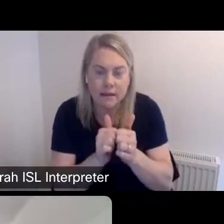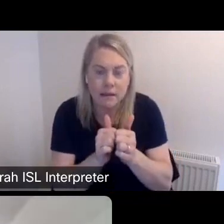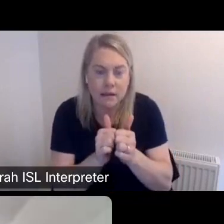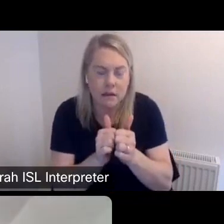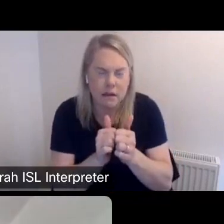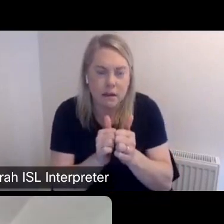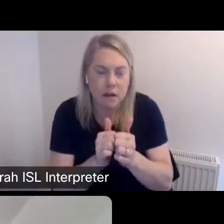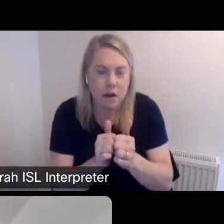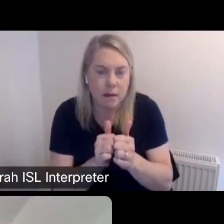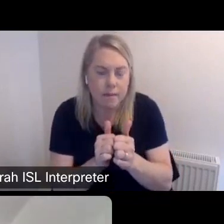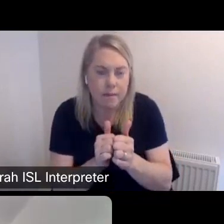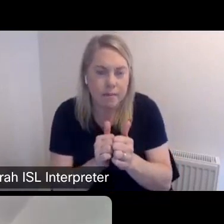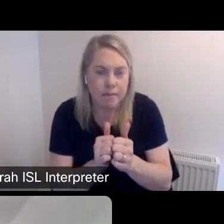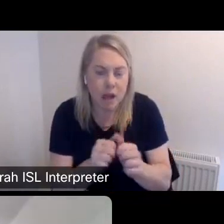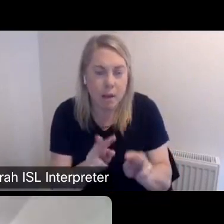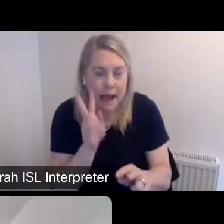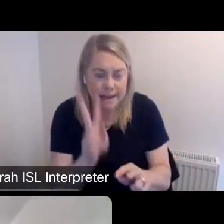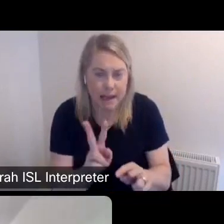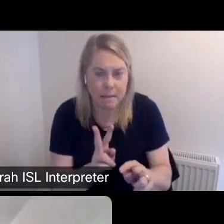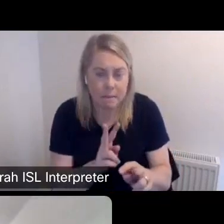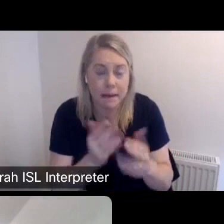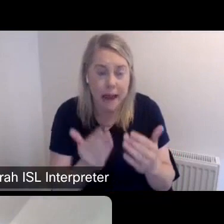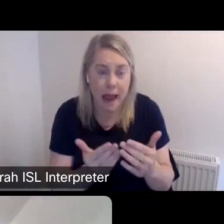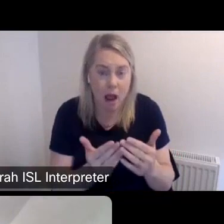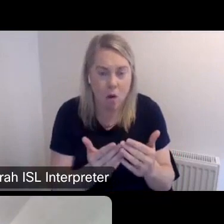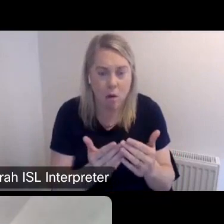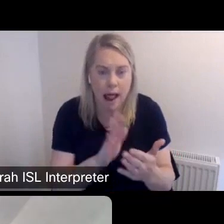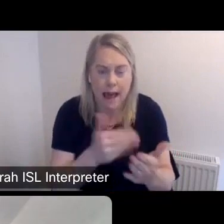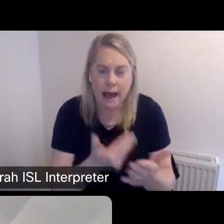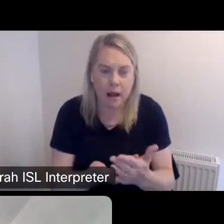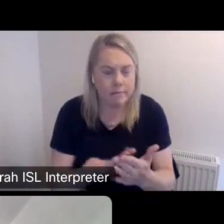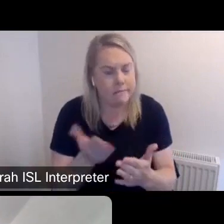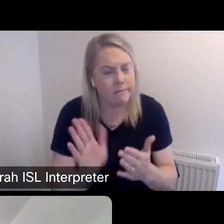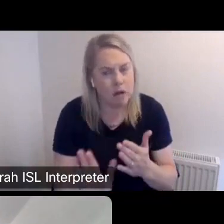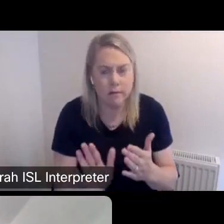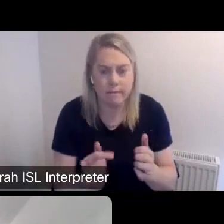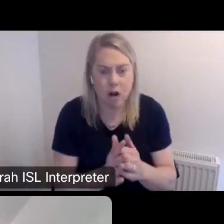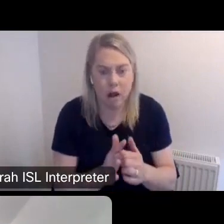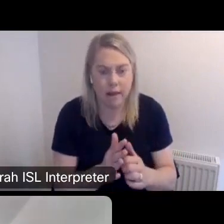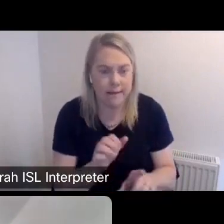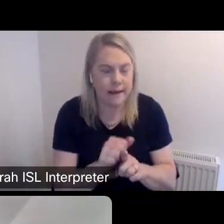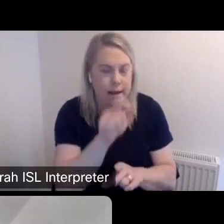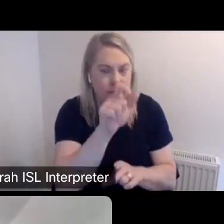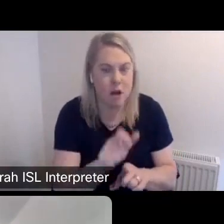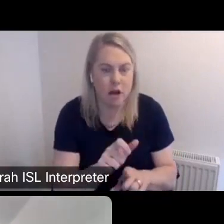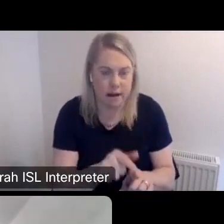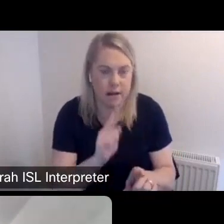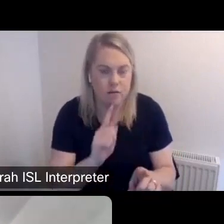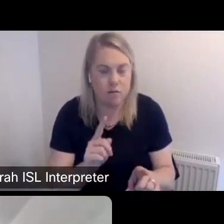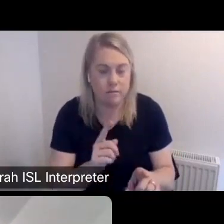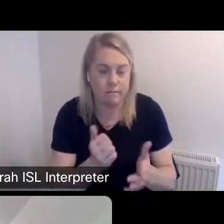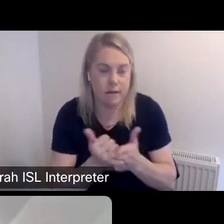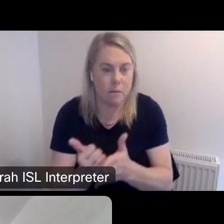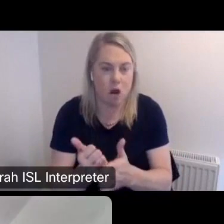they have made it a legal requirement for the designated person, whose main role is obviously to support patients